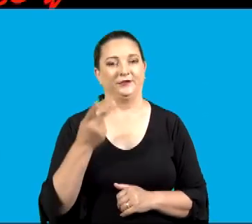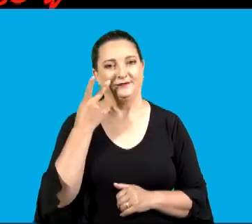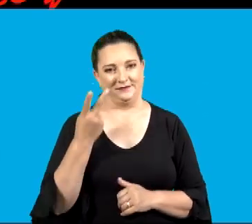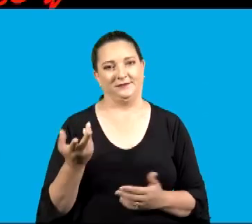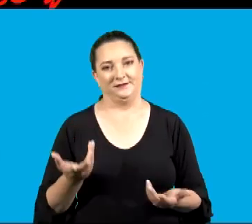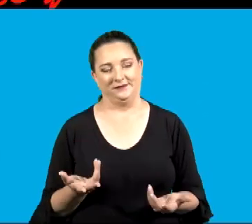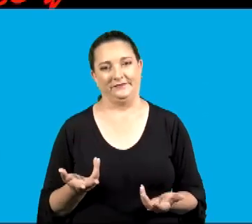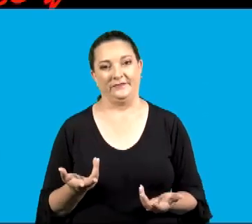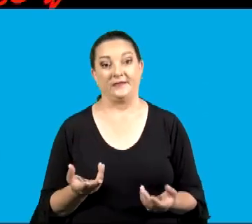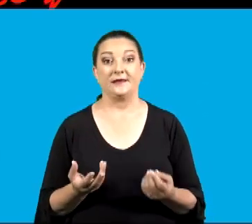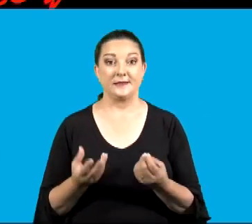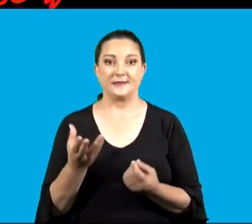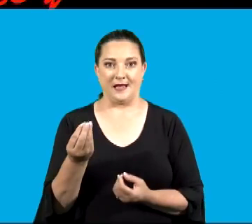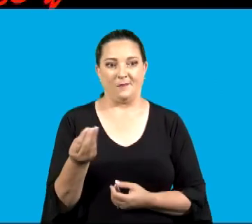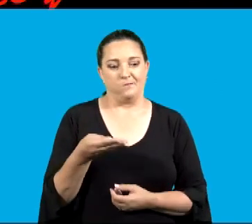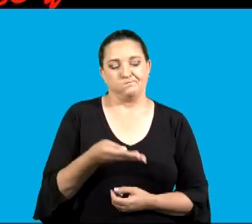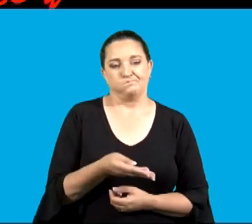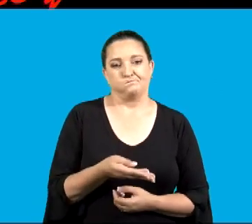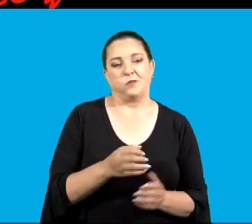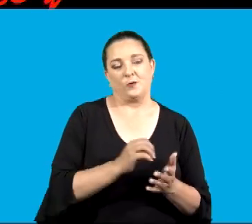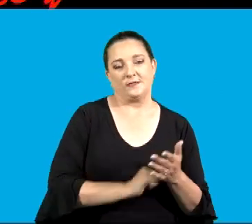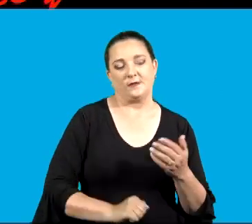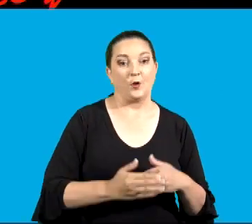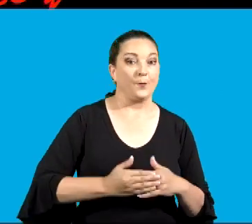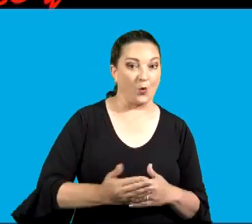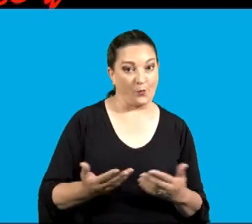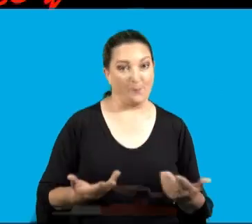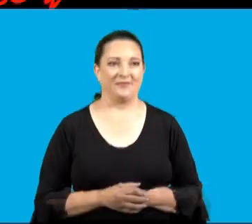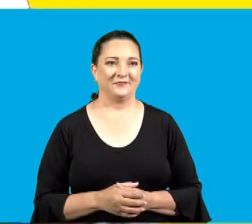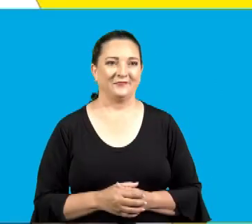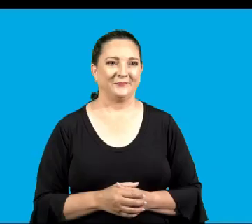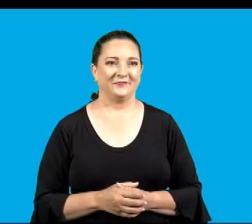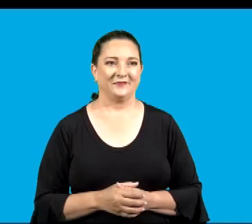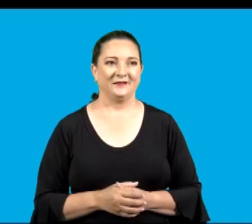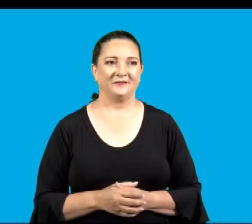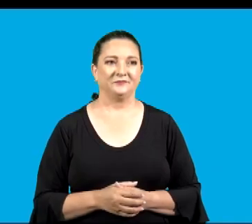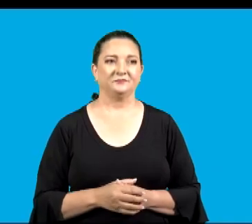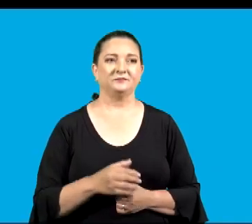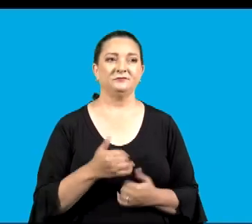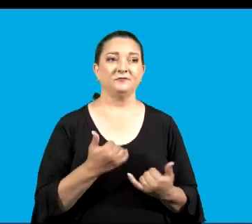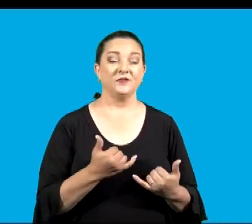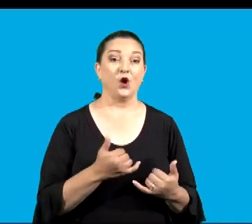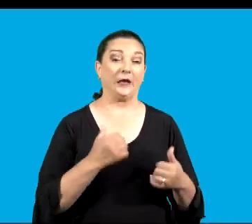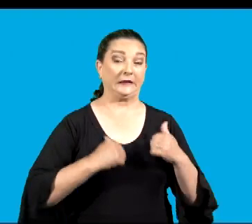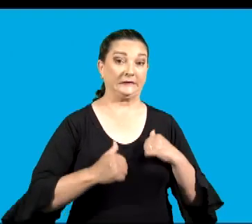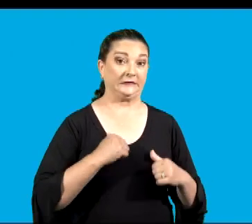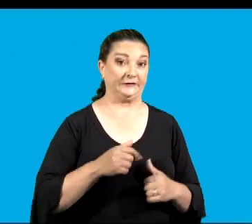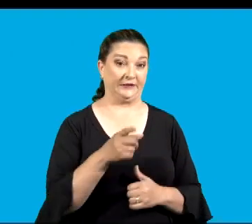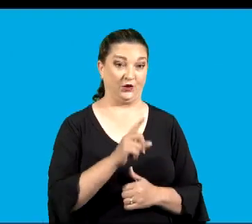1,660 again, which is the amount that we had subtracted more. The activity that I have